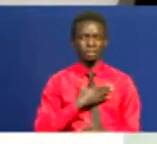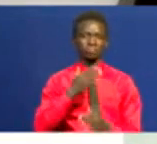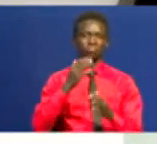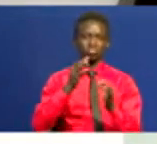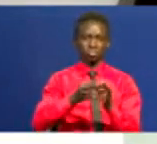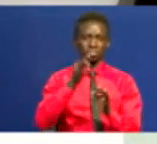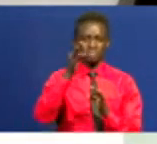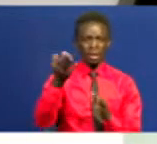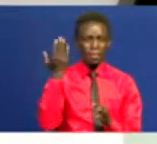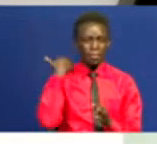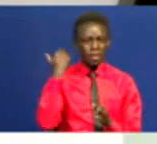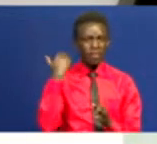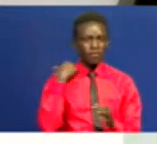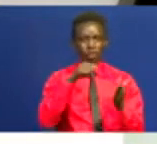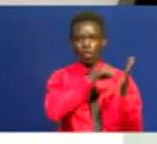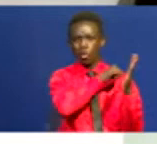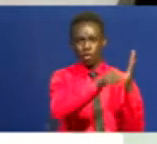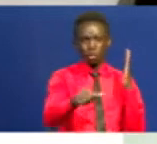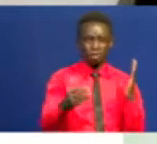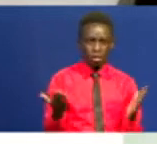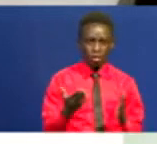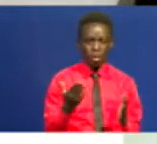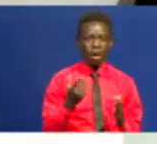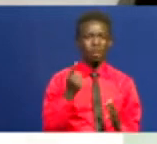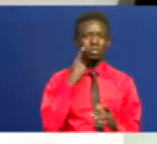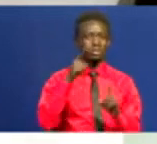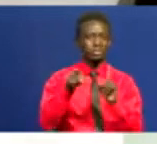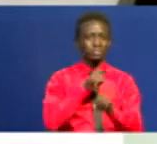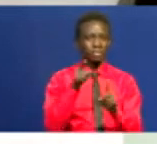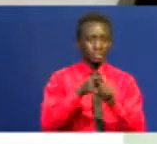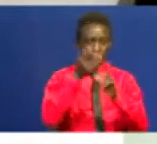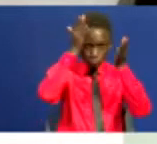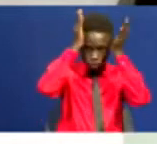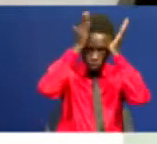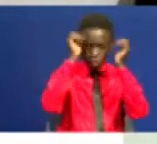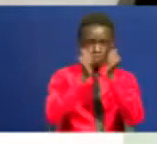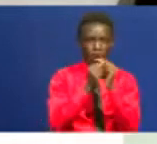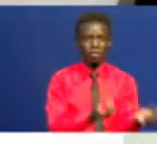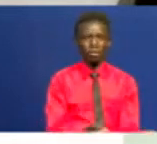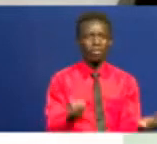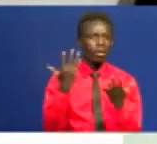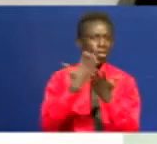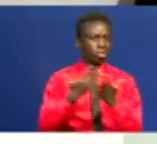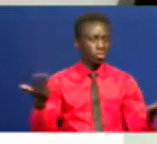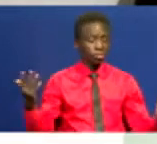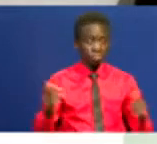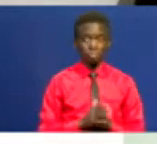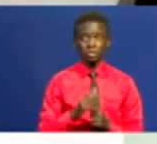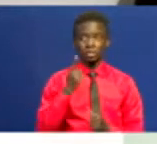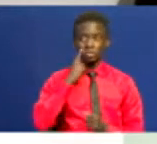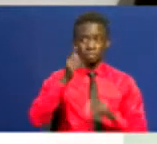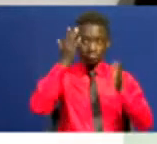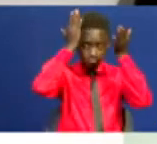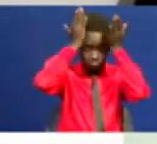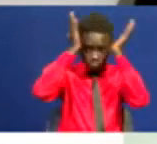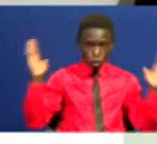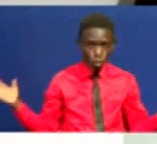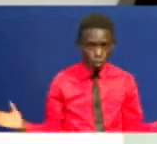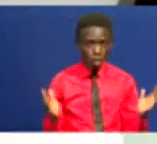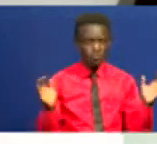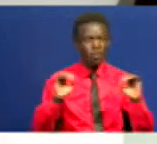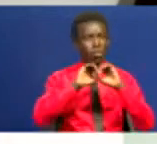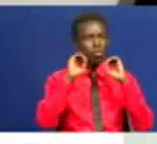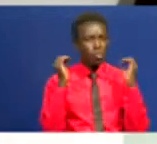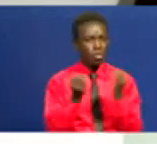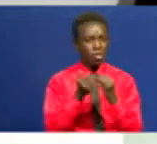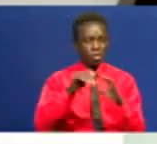the slaughter of donkeys and export of beast of burdens products. Alliance of Donkey Welfare Organization